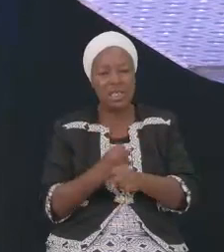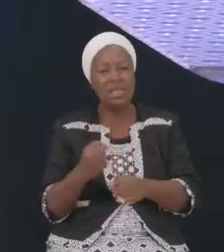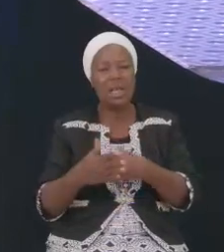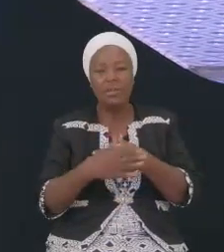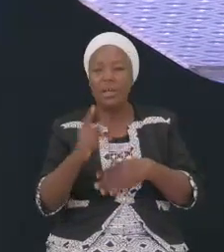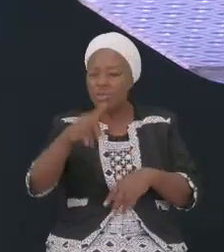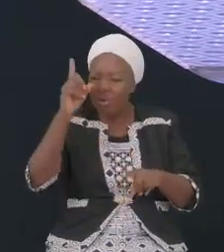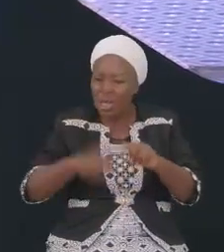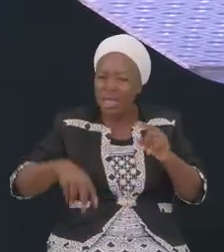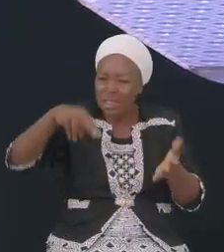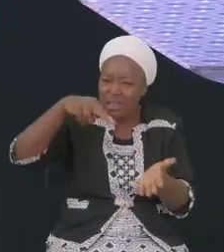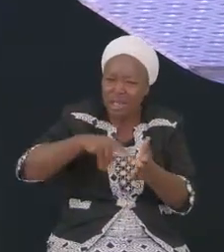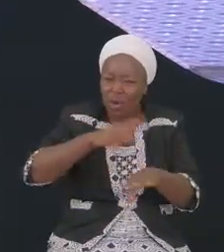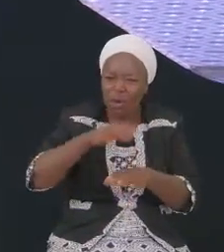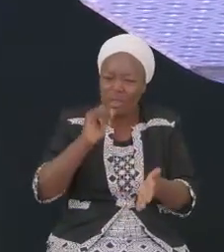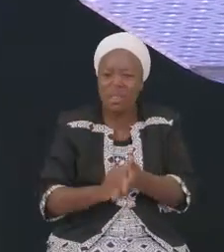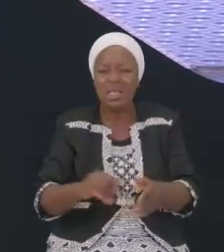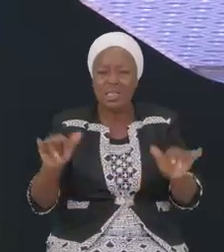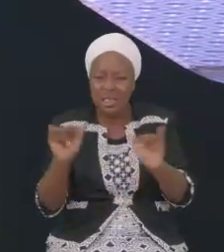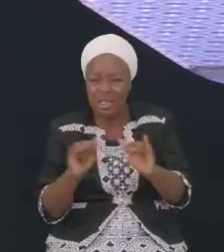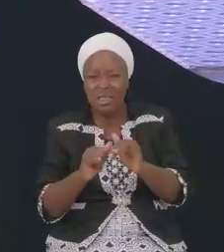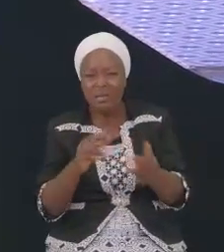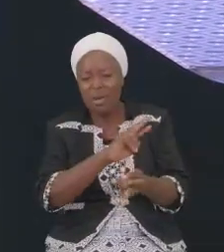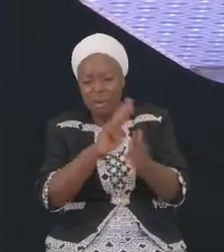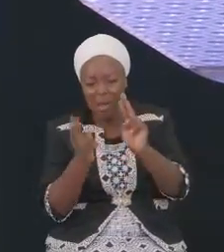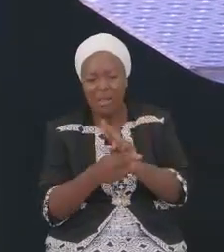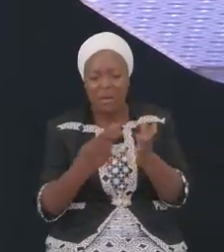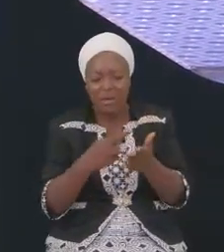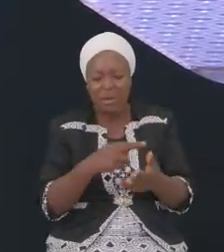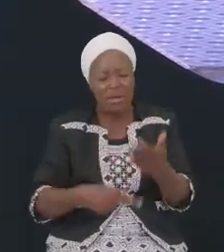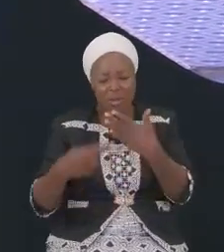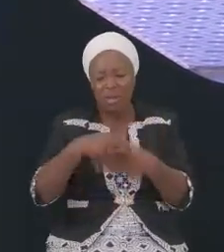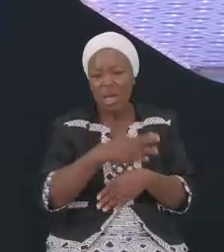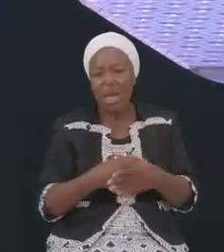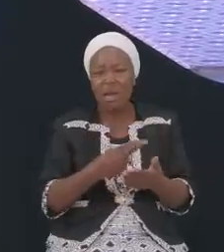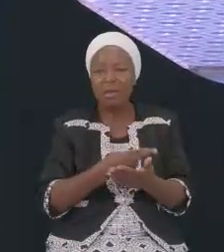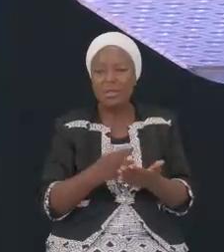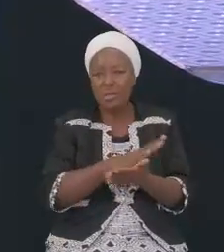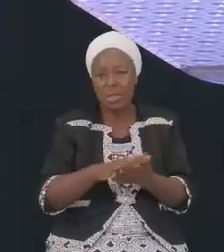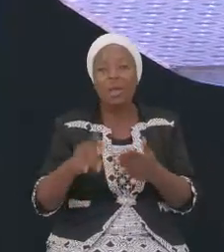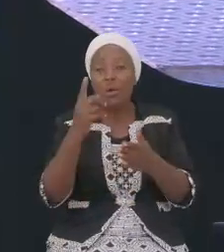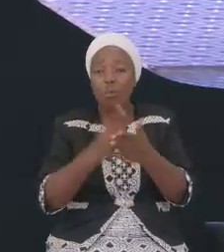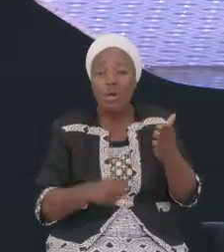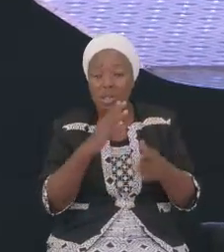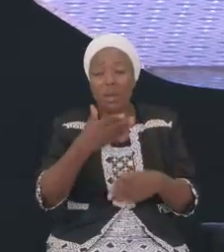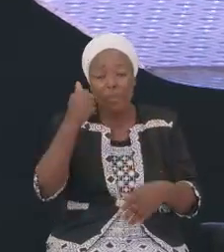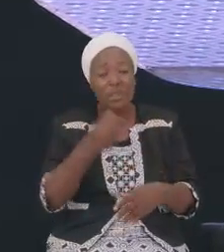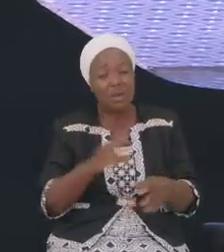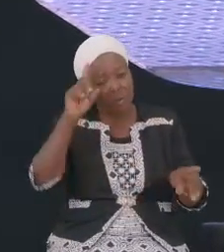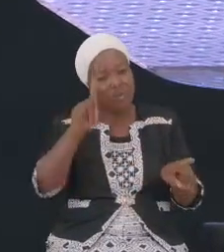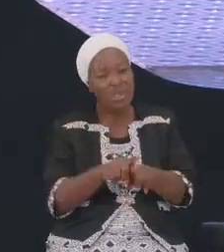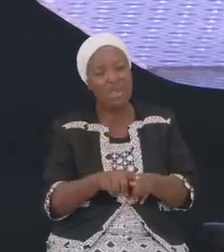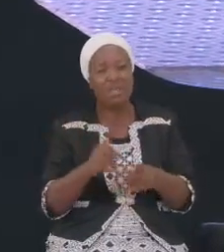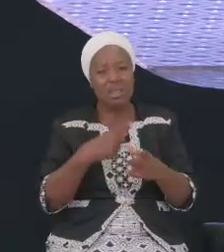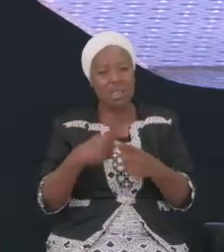same repentance and restitution and righteousness. Where is the better covenant then? The Lord wants us to have such a